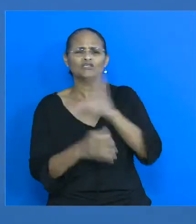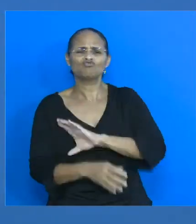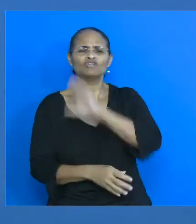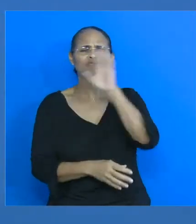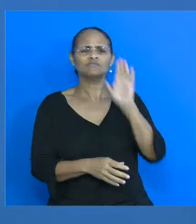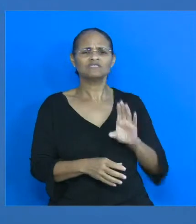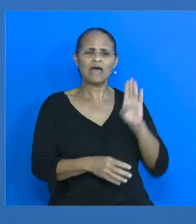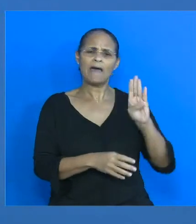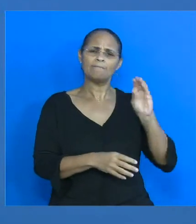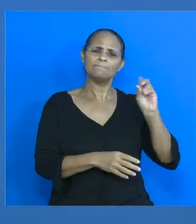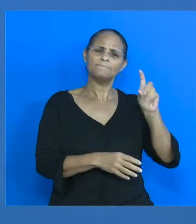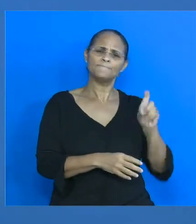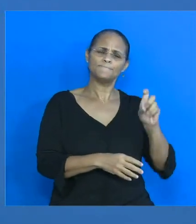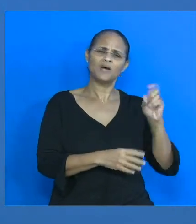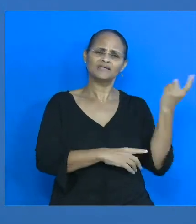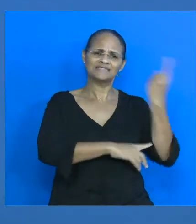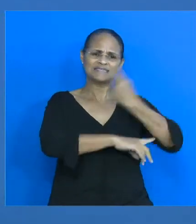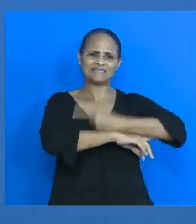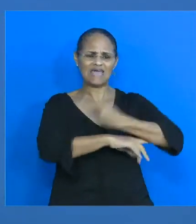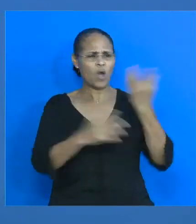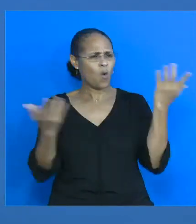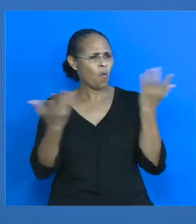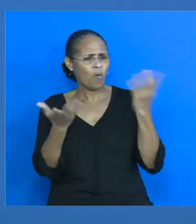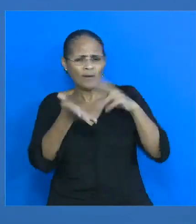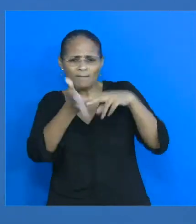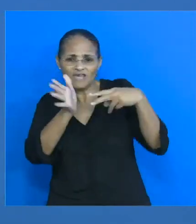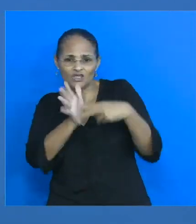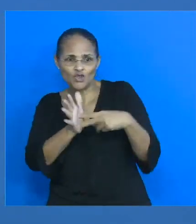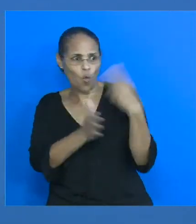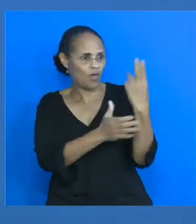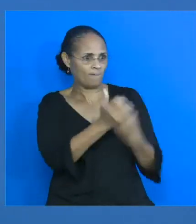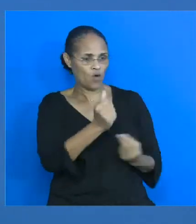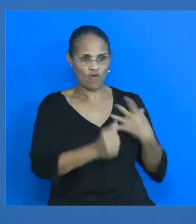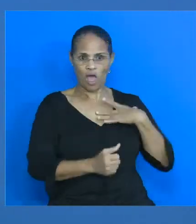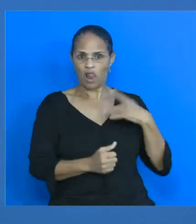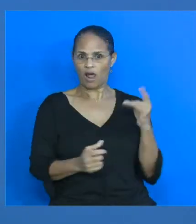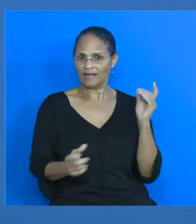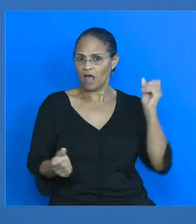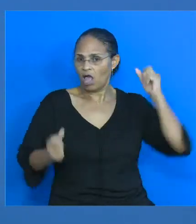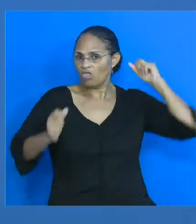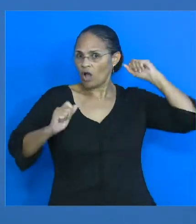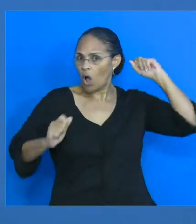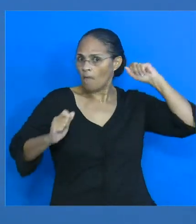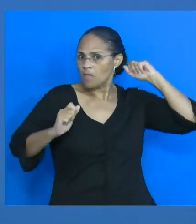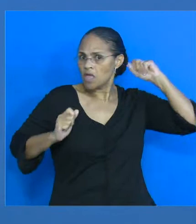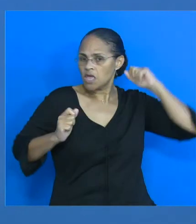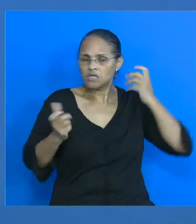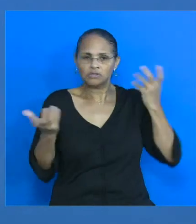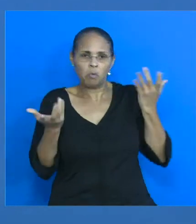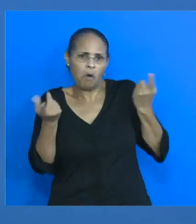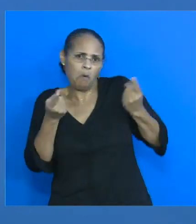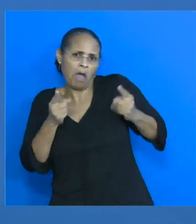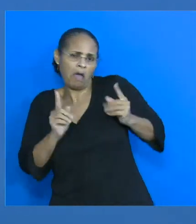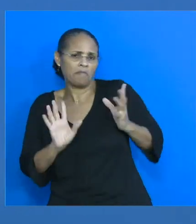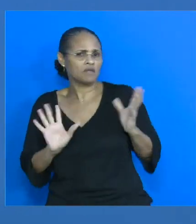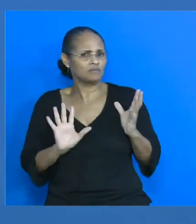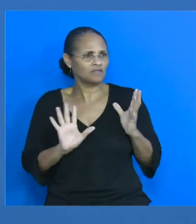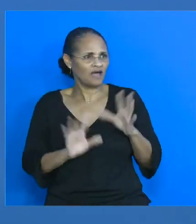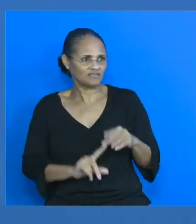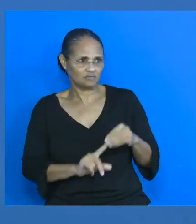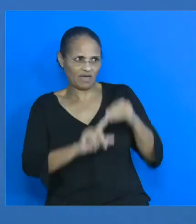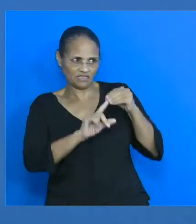going to look like this year, Premier? You know, we both like the gum bears. So what's going to happen with those,